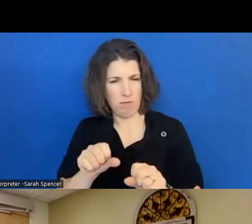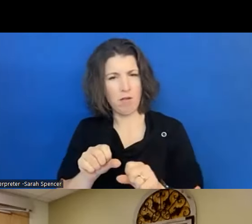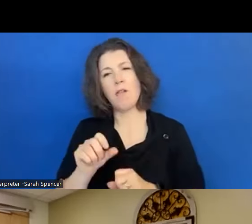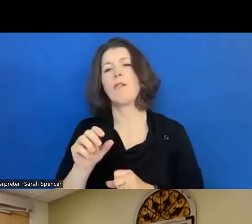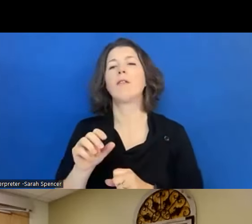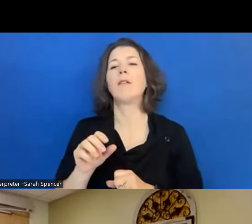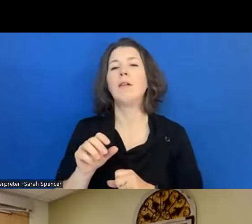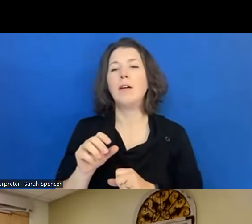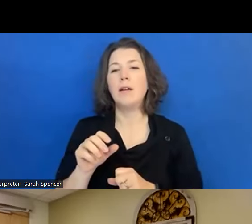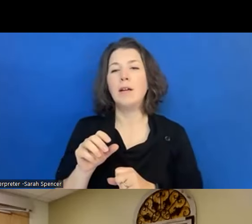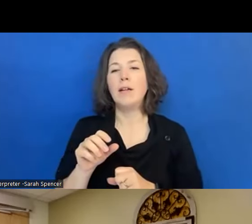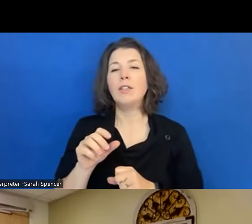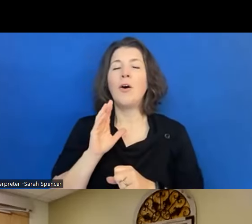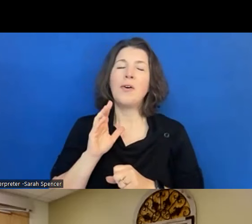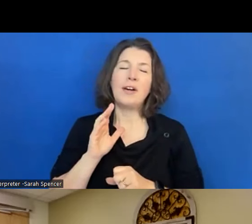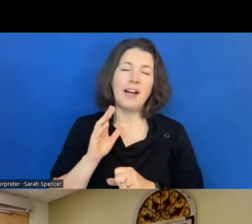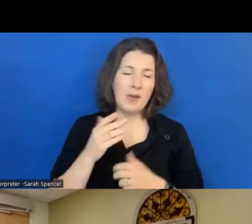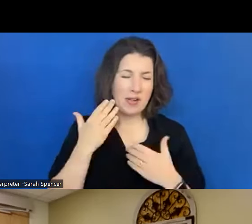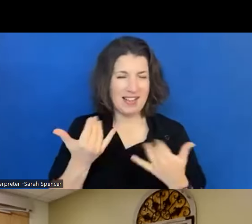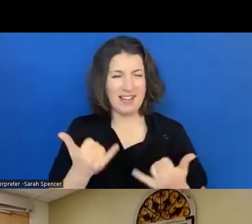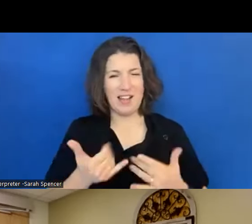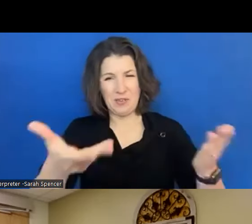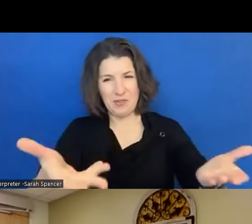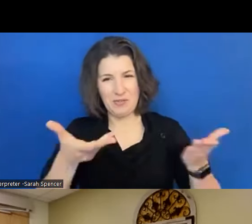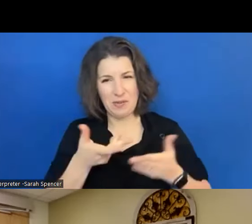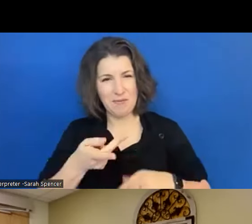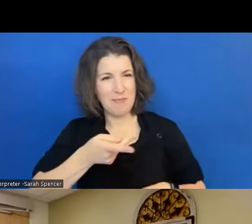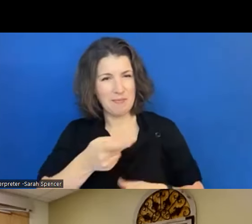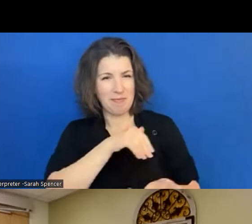welcome Dr. Mortazavi and Dr. Meloottu.